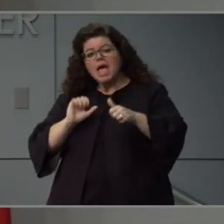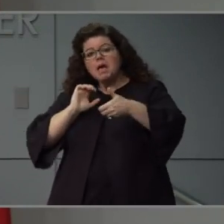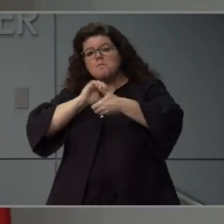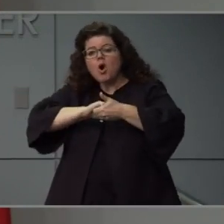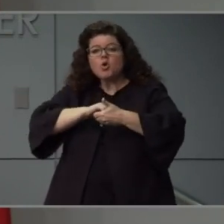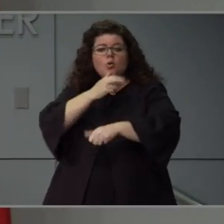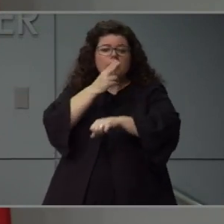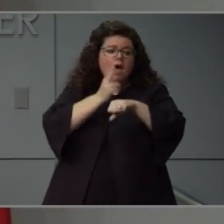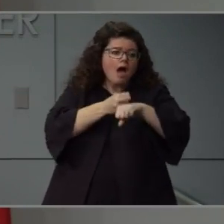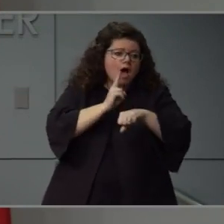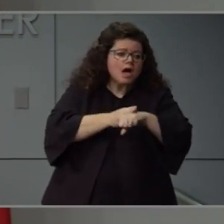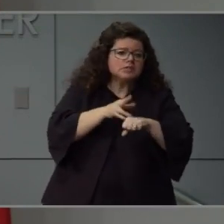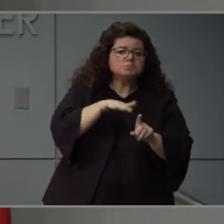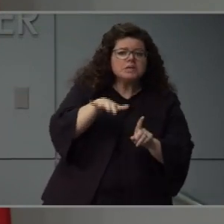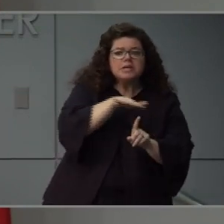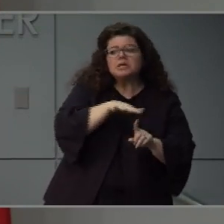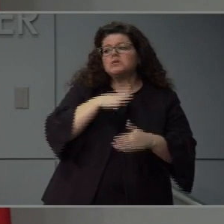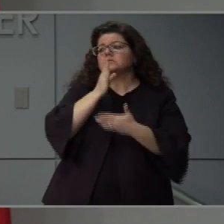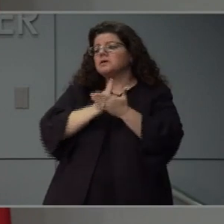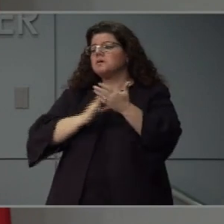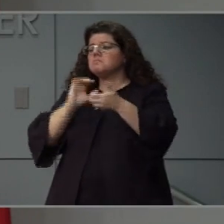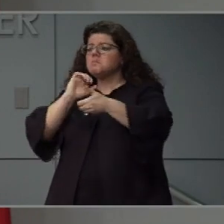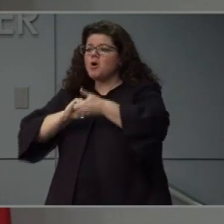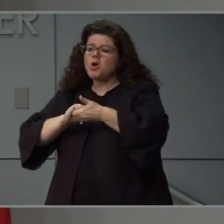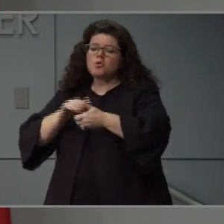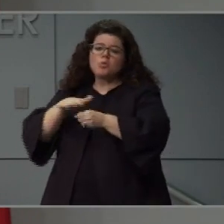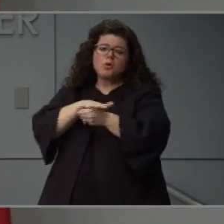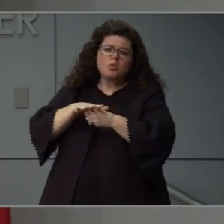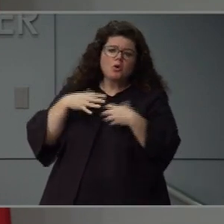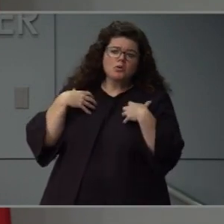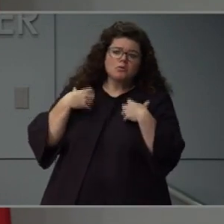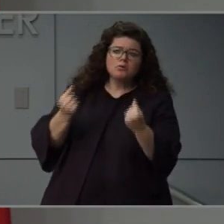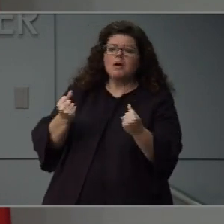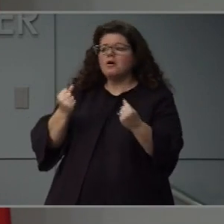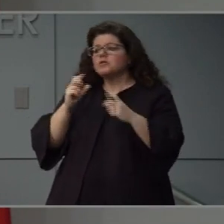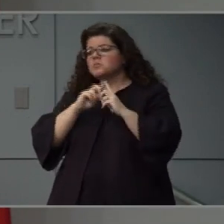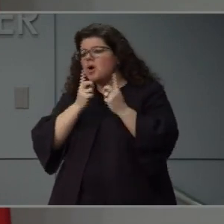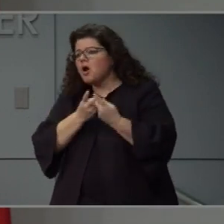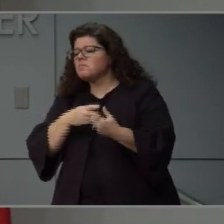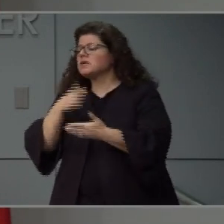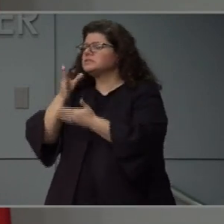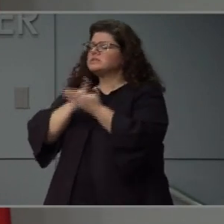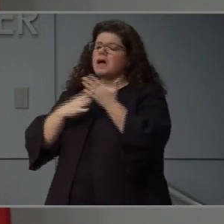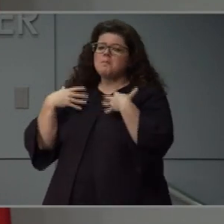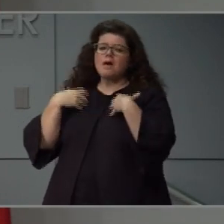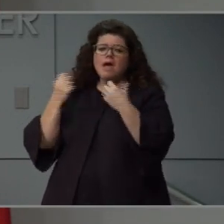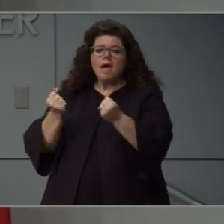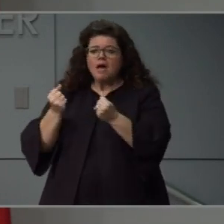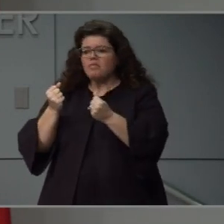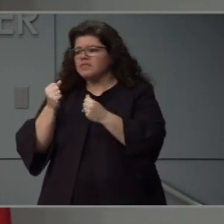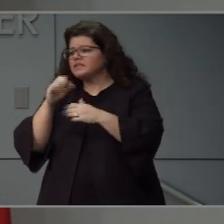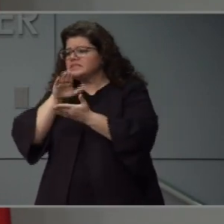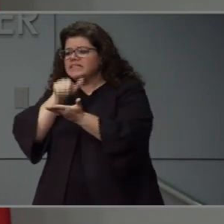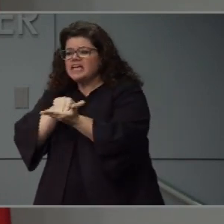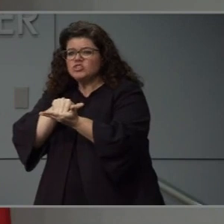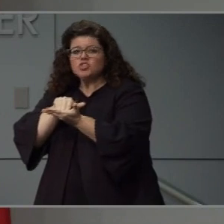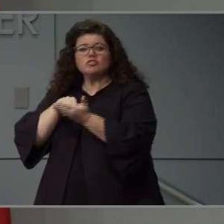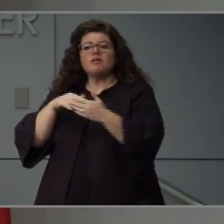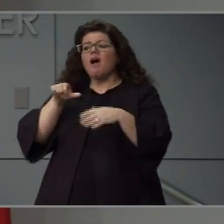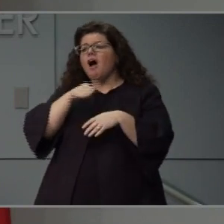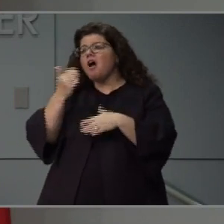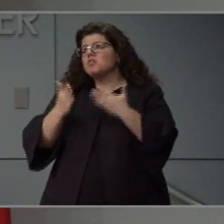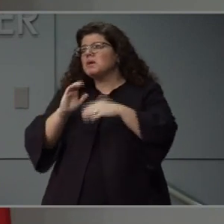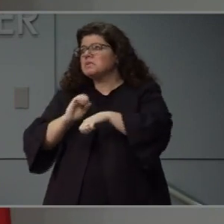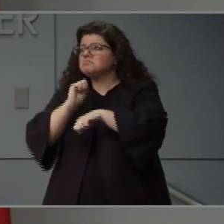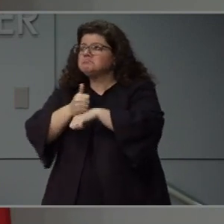a hospital in their communities to do the testing. Others may partner with a federally qualified health center. Others may use drive-through